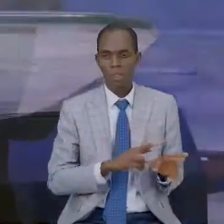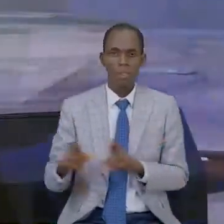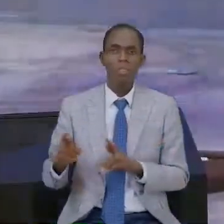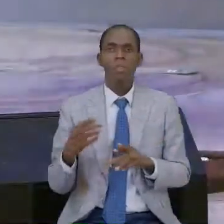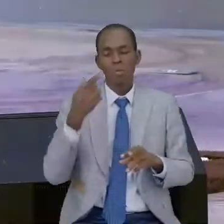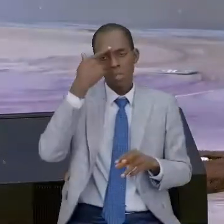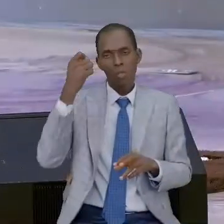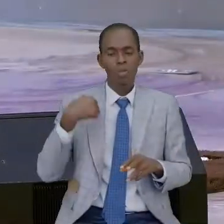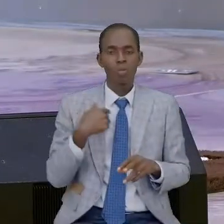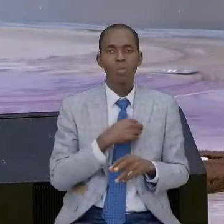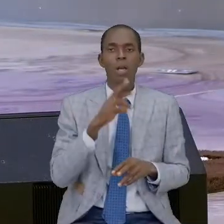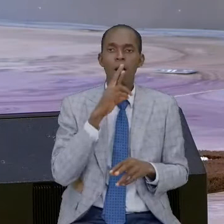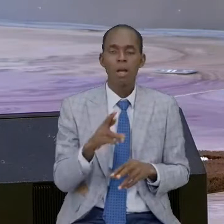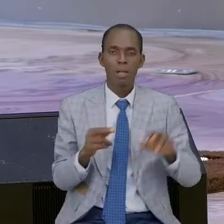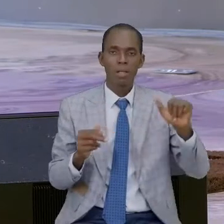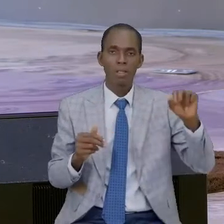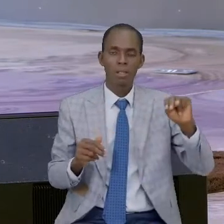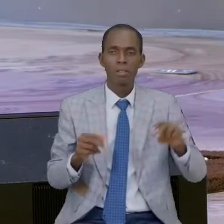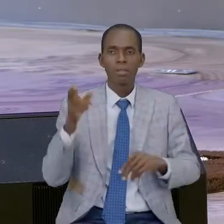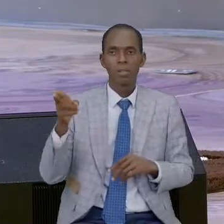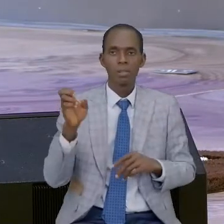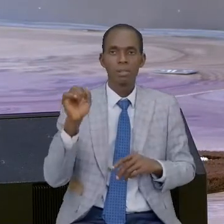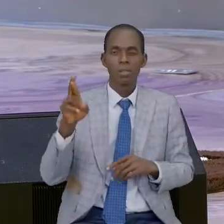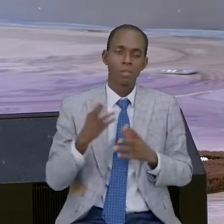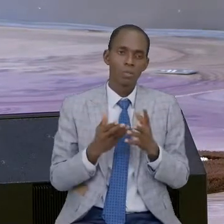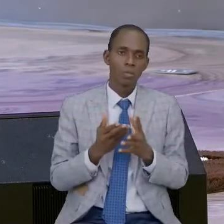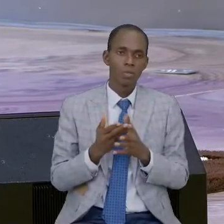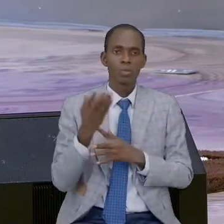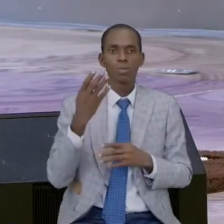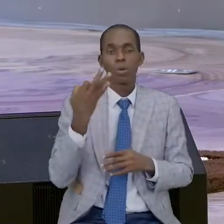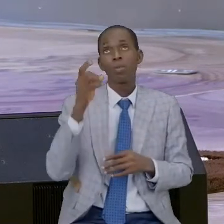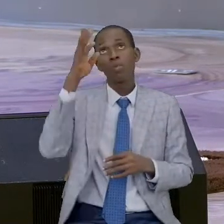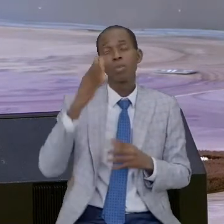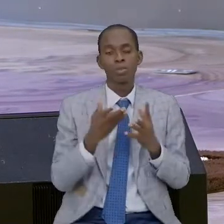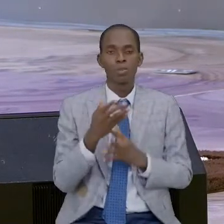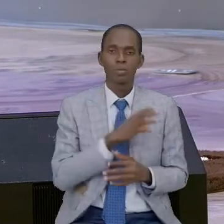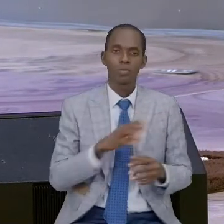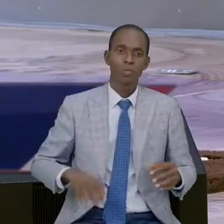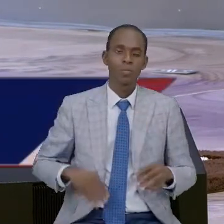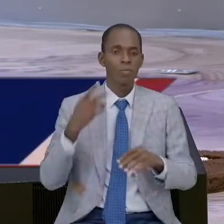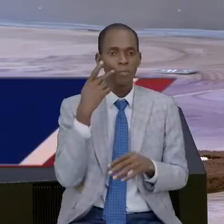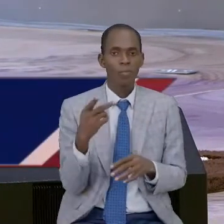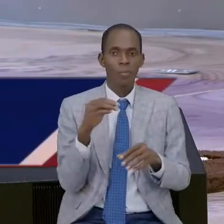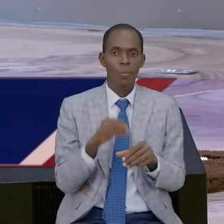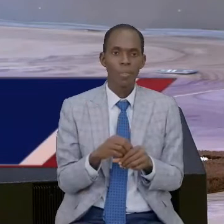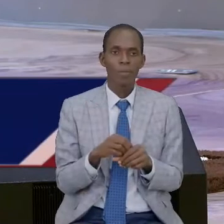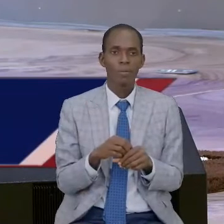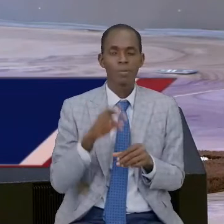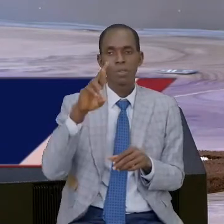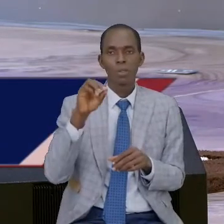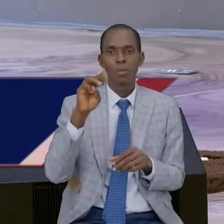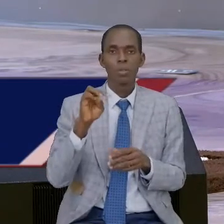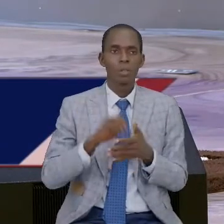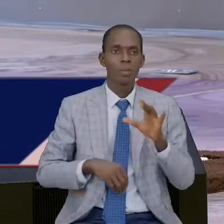heir of God through Christ. Look at Romans chapter 8, reading from verse 14. For as many as